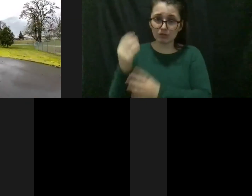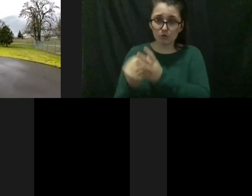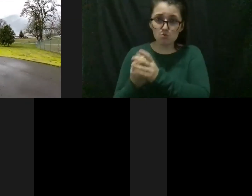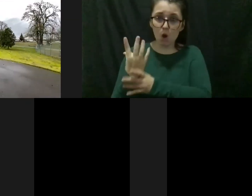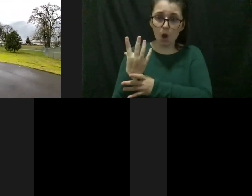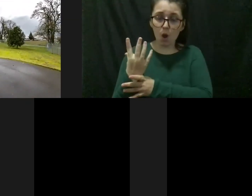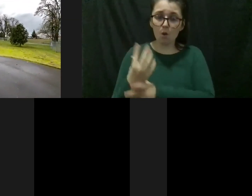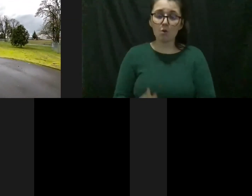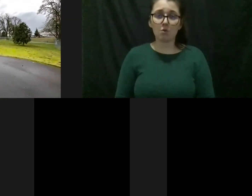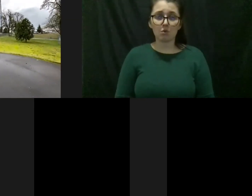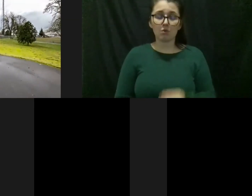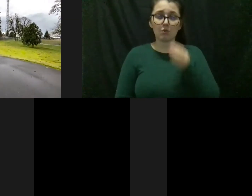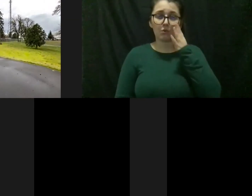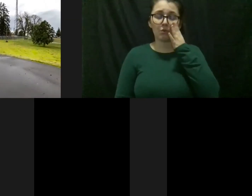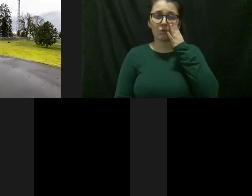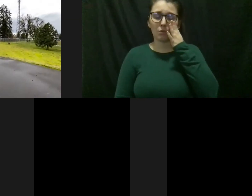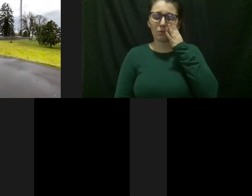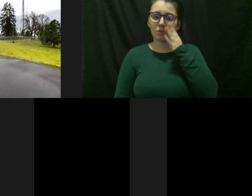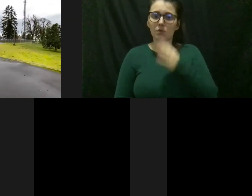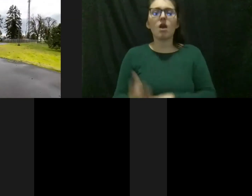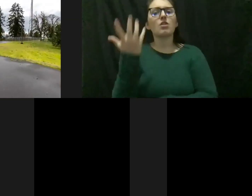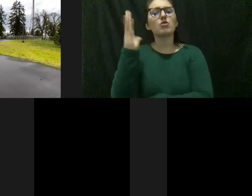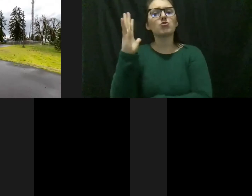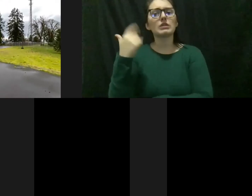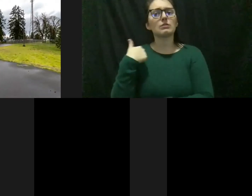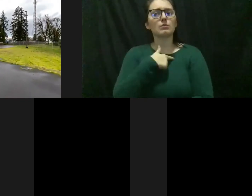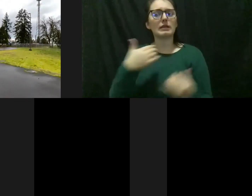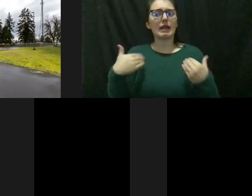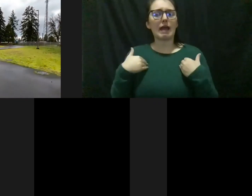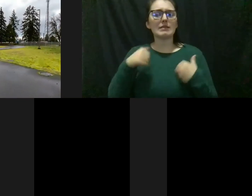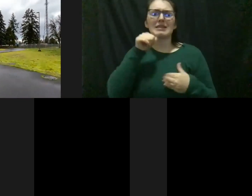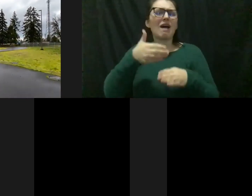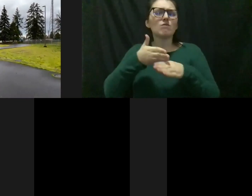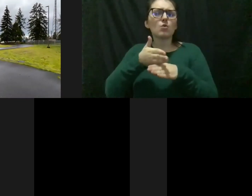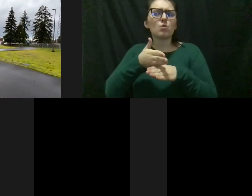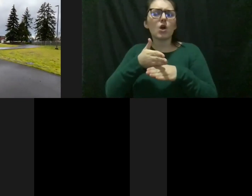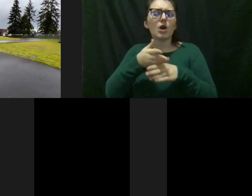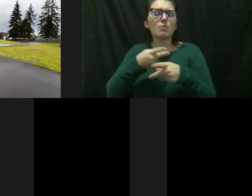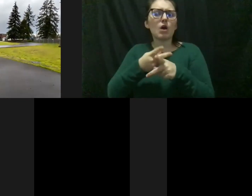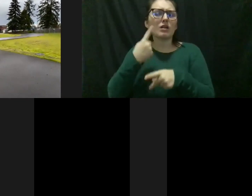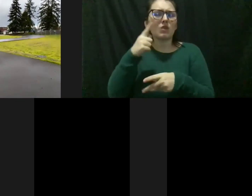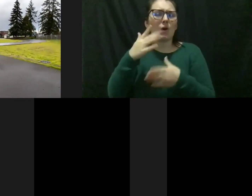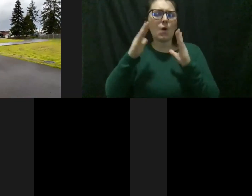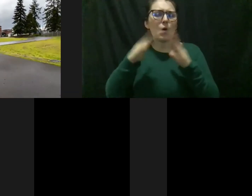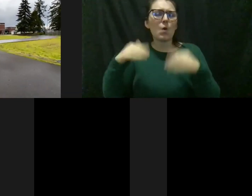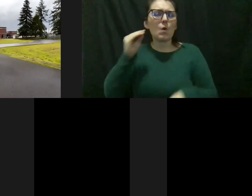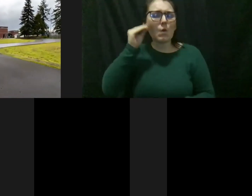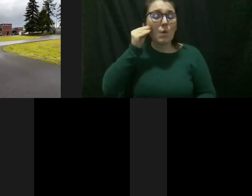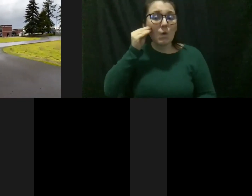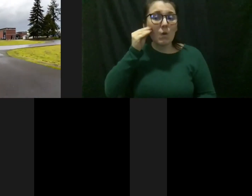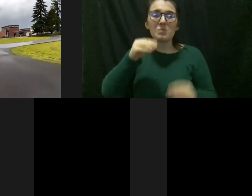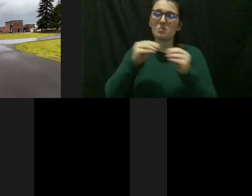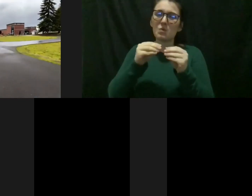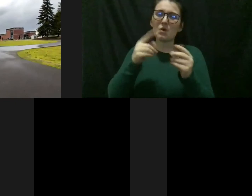in the street. People shouldn't put paint and oil and stuff down that because it goes straight to the Willamette and McKenzie rivers. Oh, yeah. So And